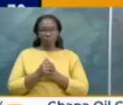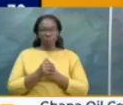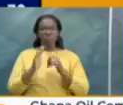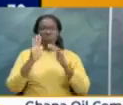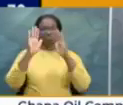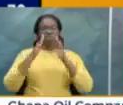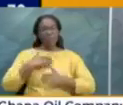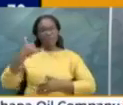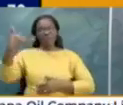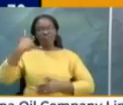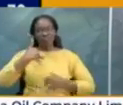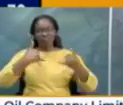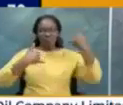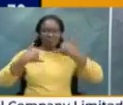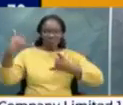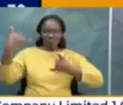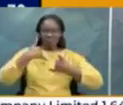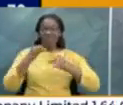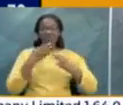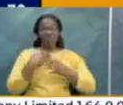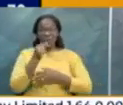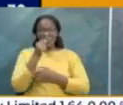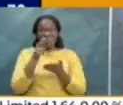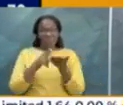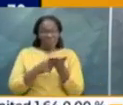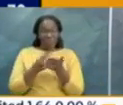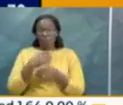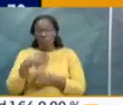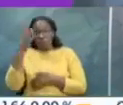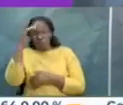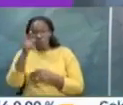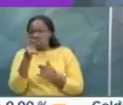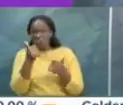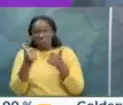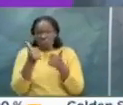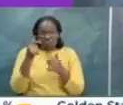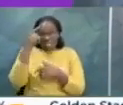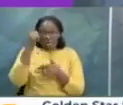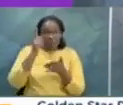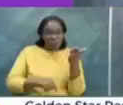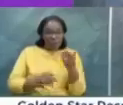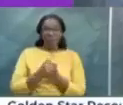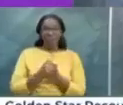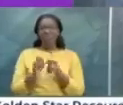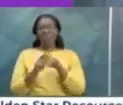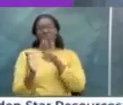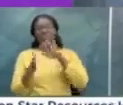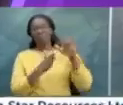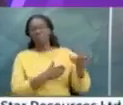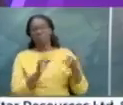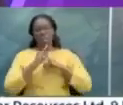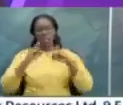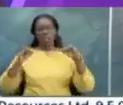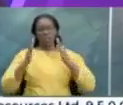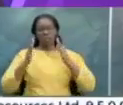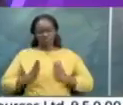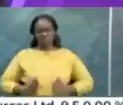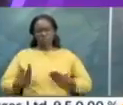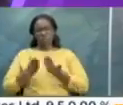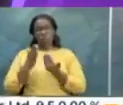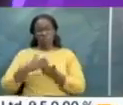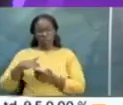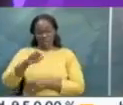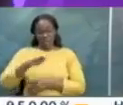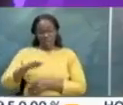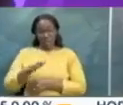in. Please let us know if you want some peanut butter. We're eager to know what you guys are thinking about right now. Oh yes, on the hygiene and personal care catalog